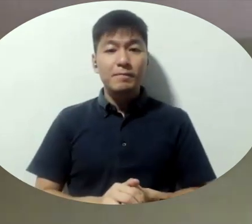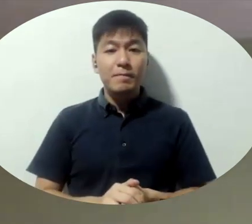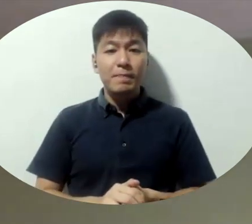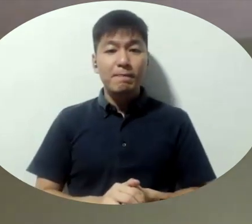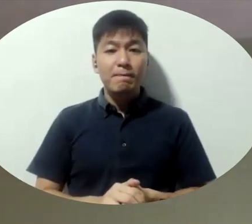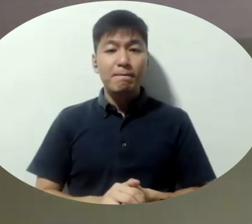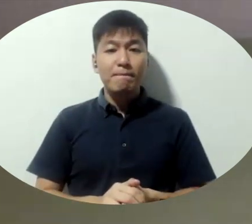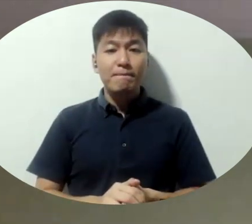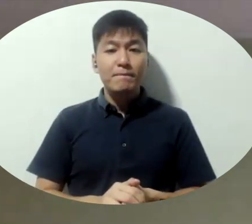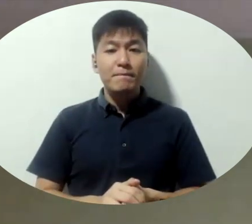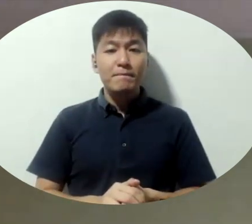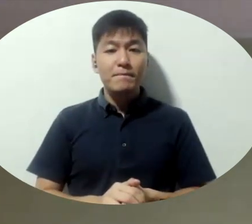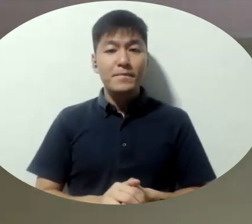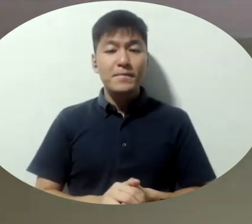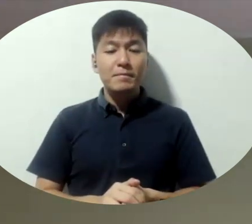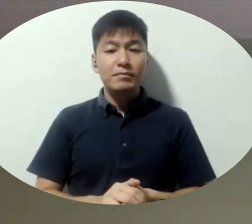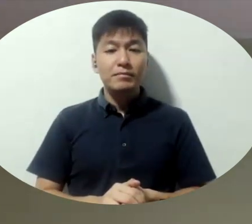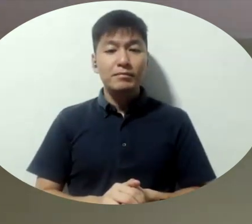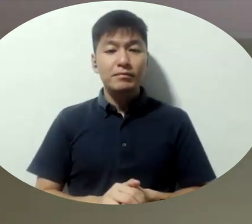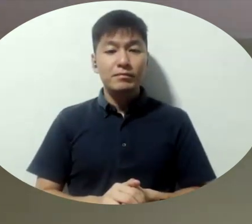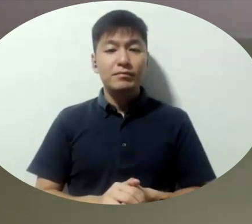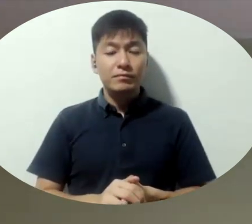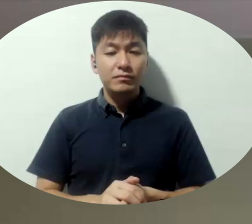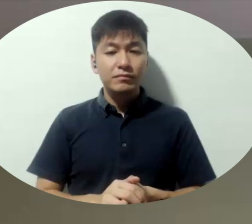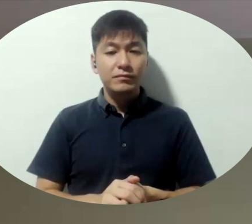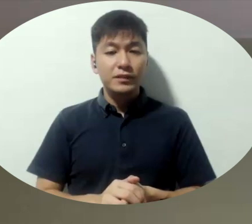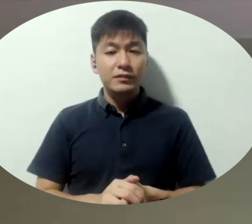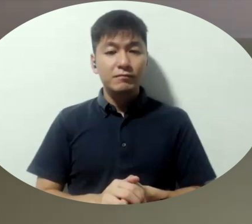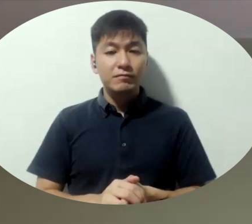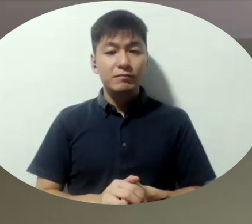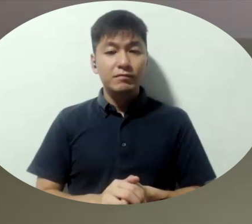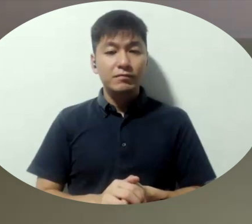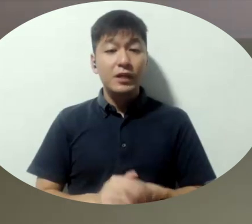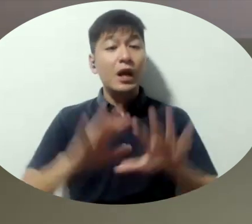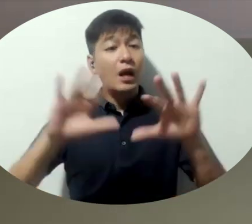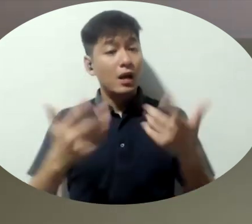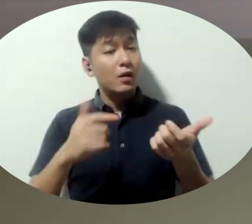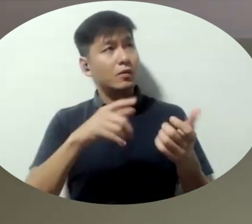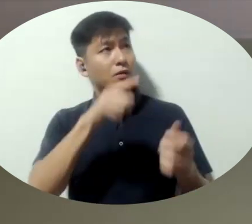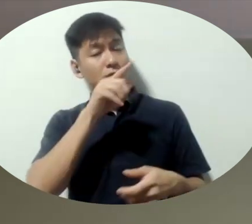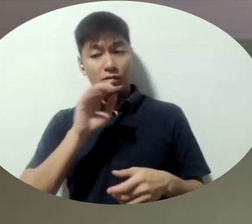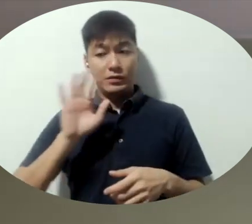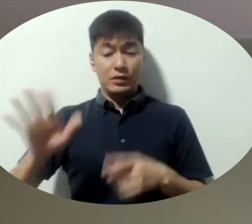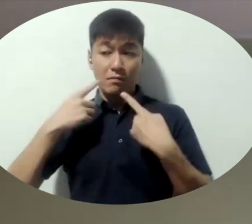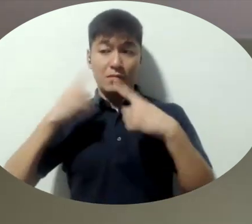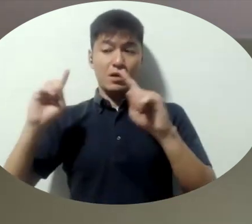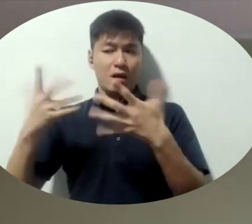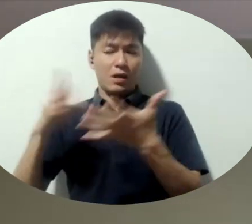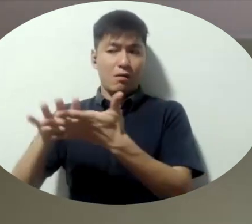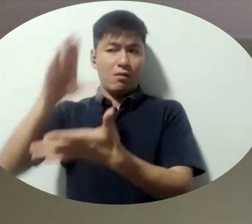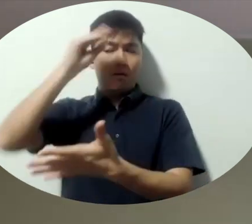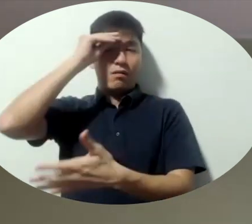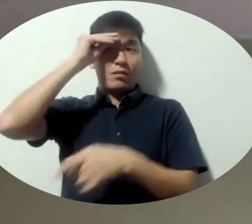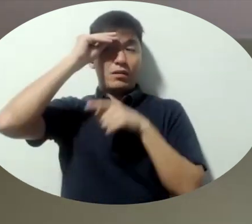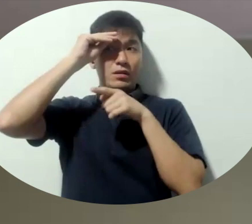but also life altering. How can we take these sorts of models and combine this collective knowledge base